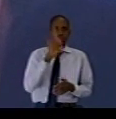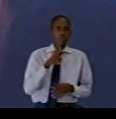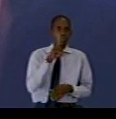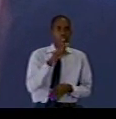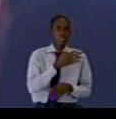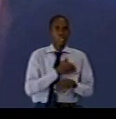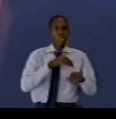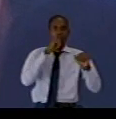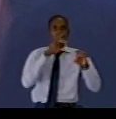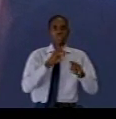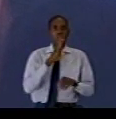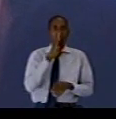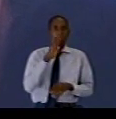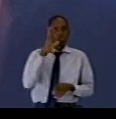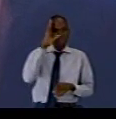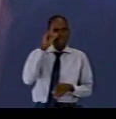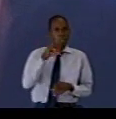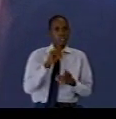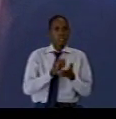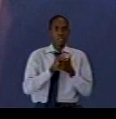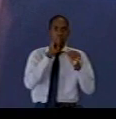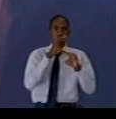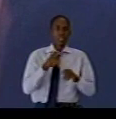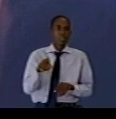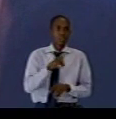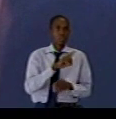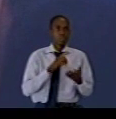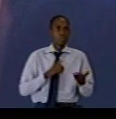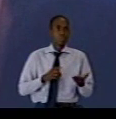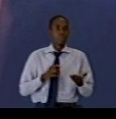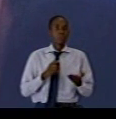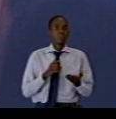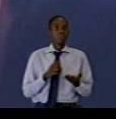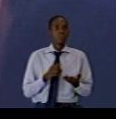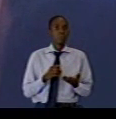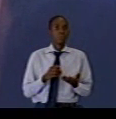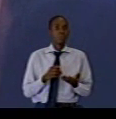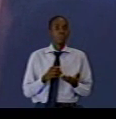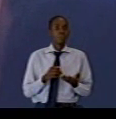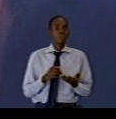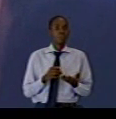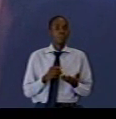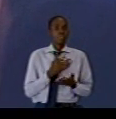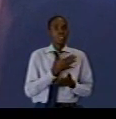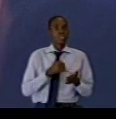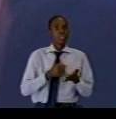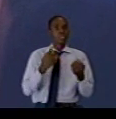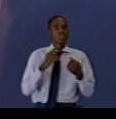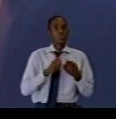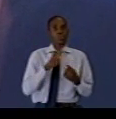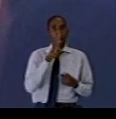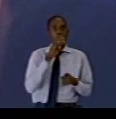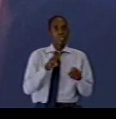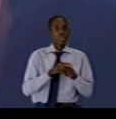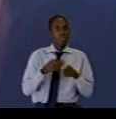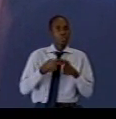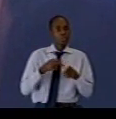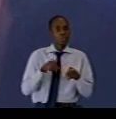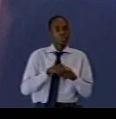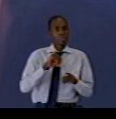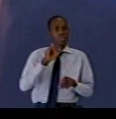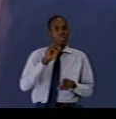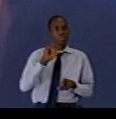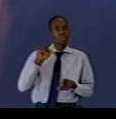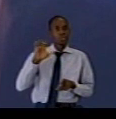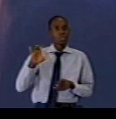thee, and blessed be he that blesseth thee. And it came to pass, as